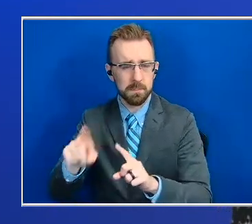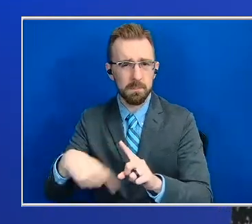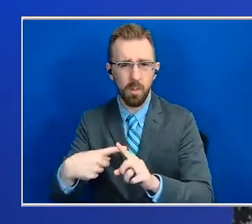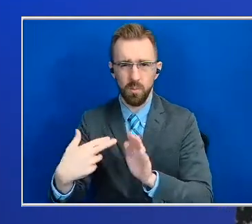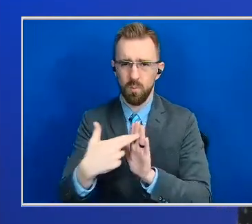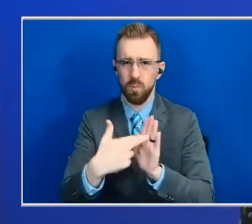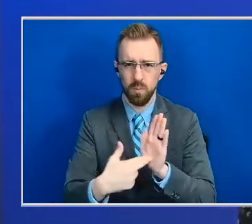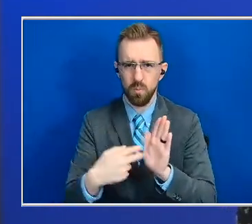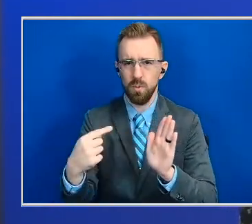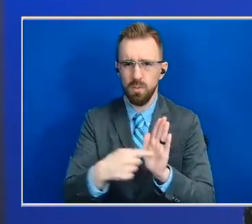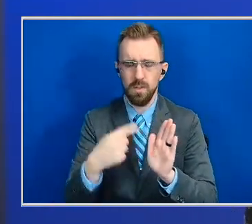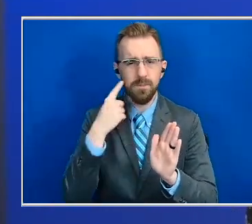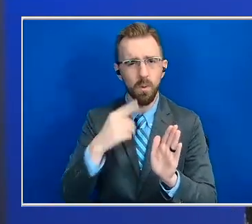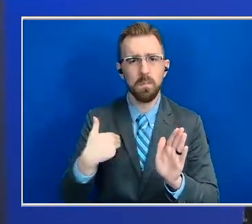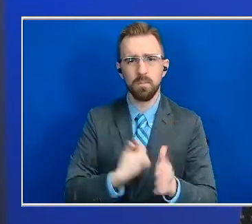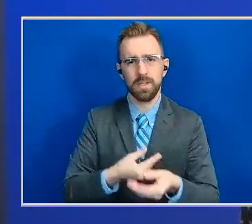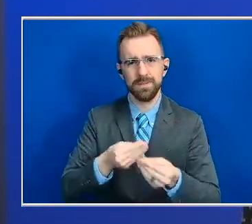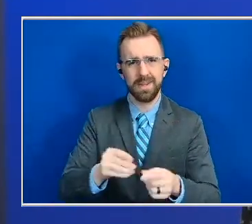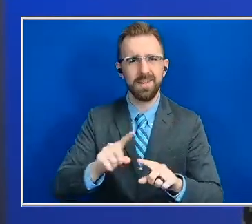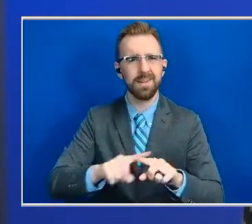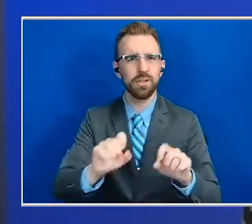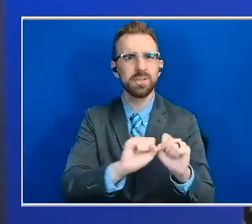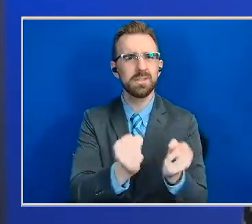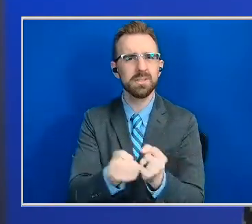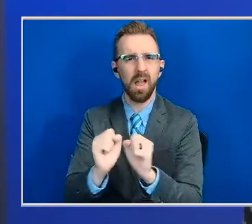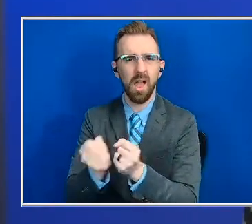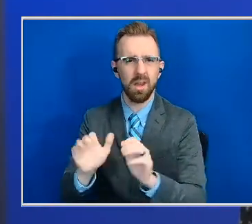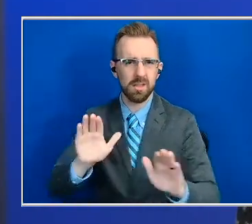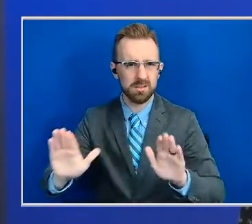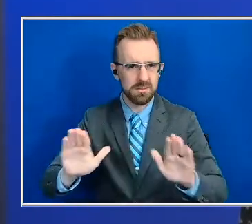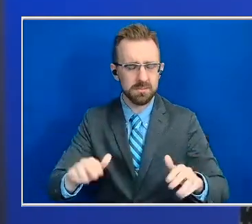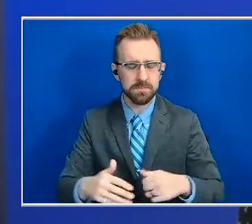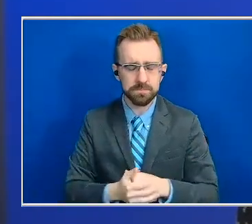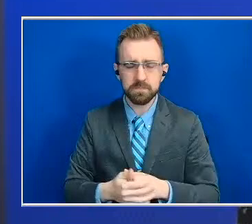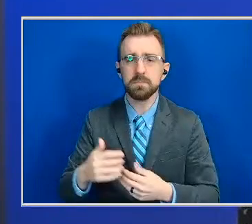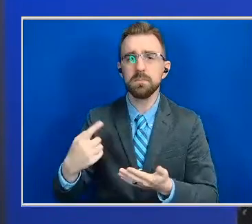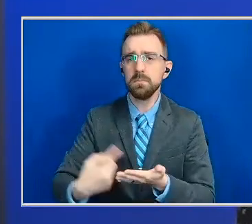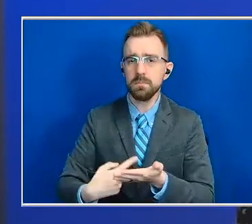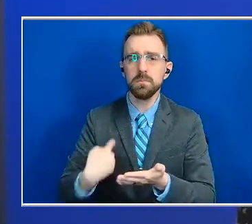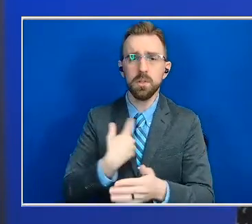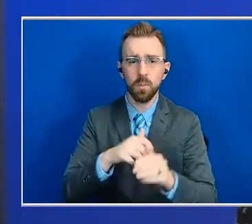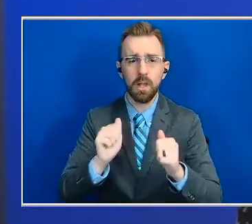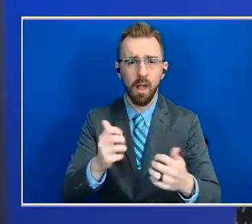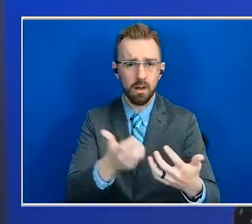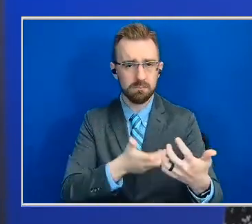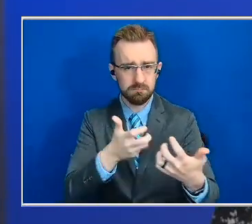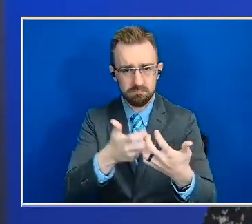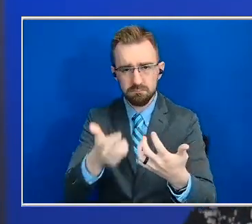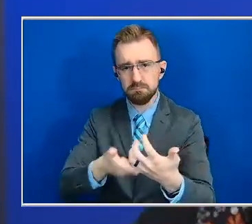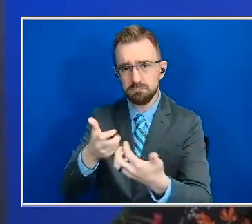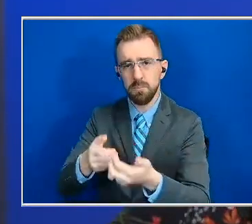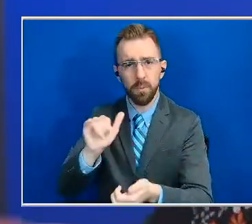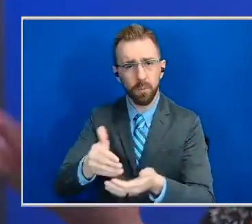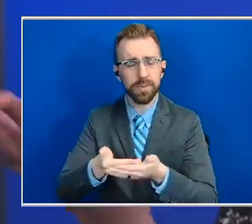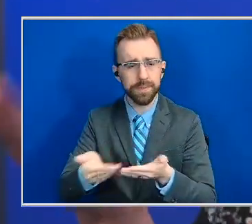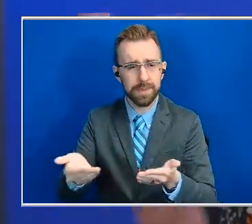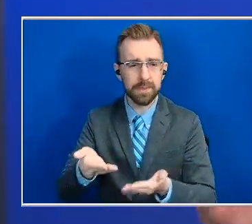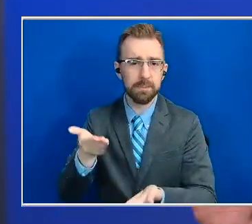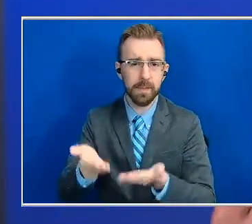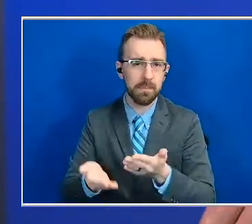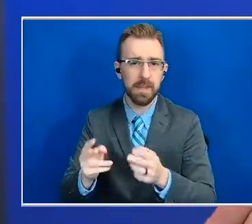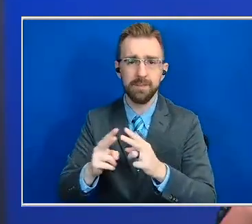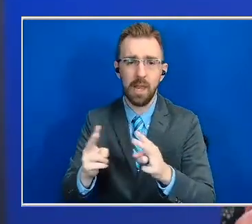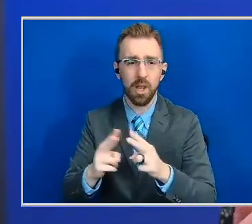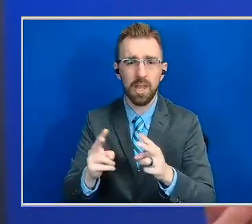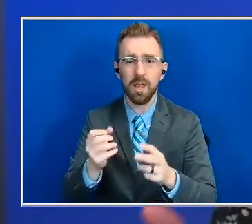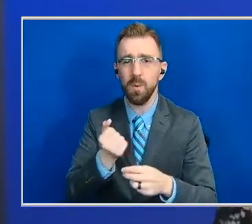different societies. And sometimes we can accommodate those things. Perhaps a very warm patient